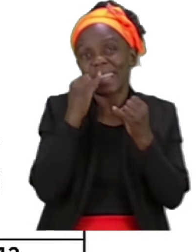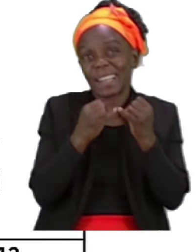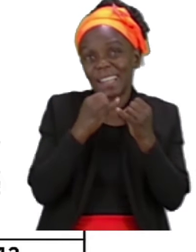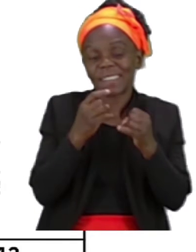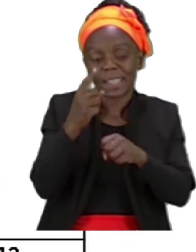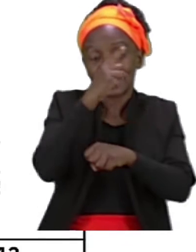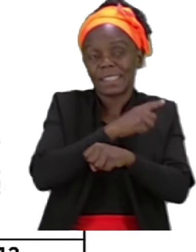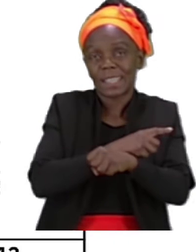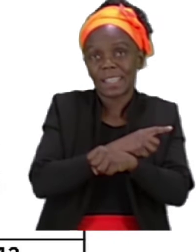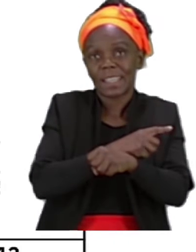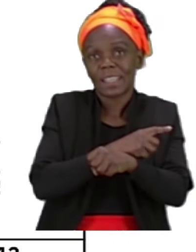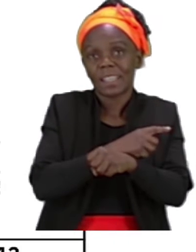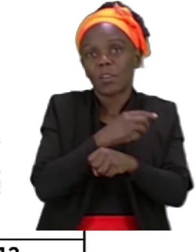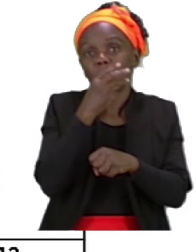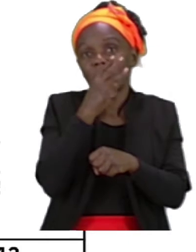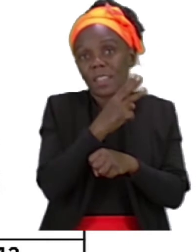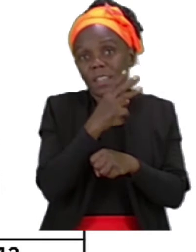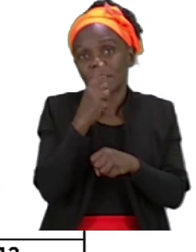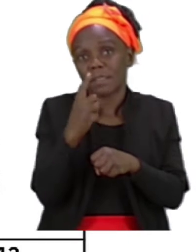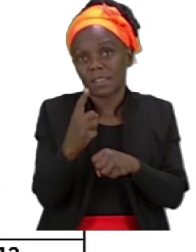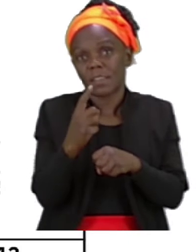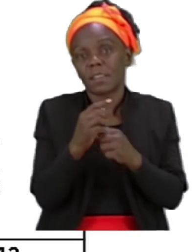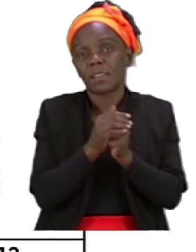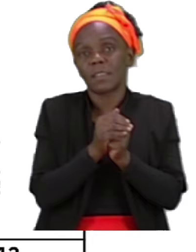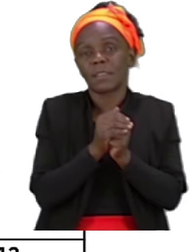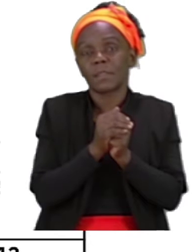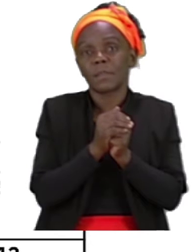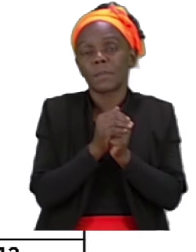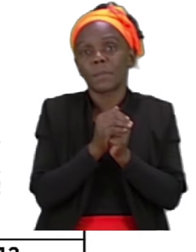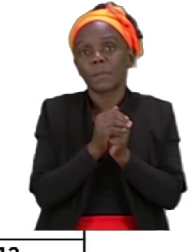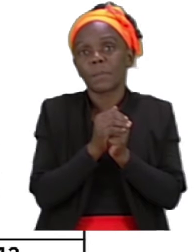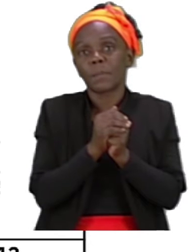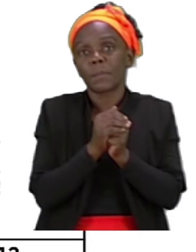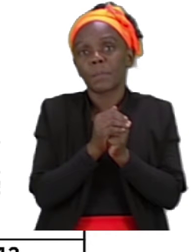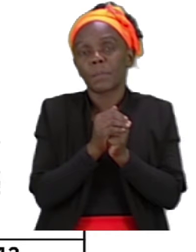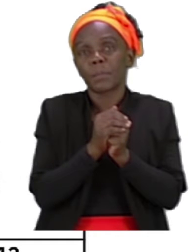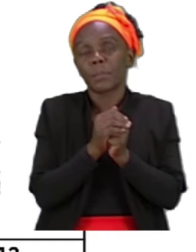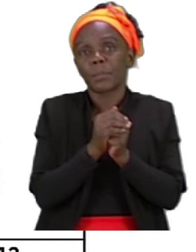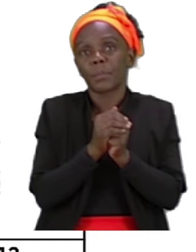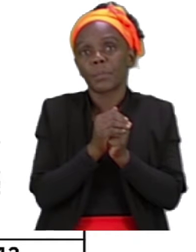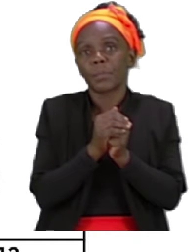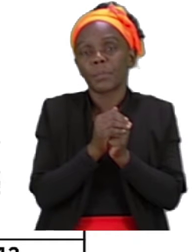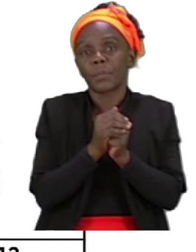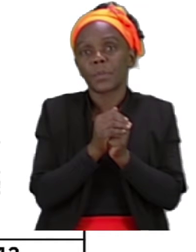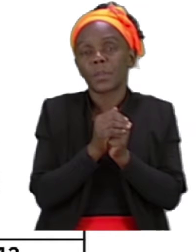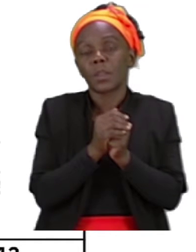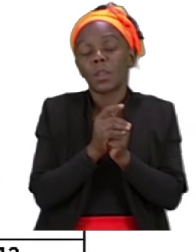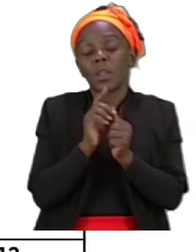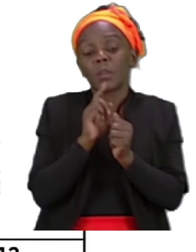is it for the month of March? If you said the 31st, well